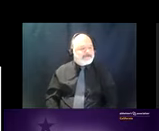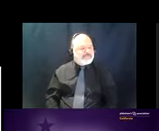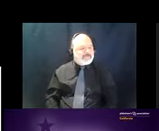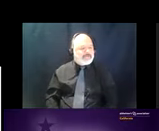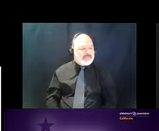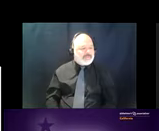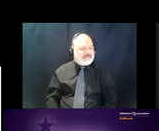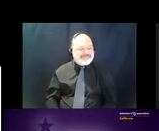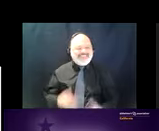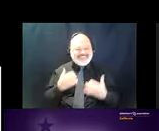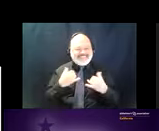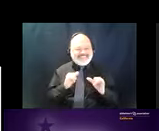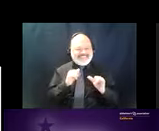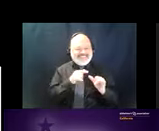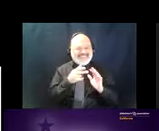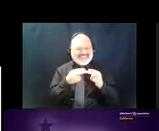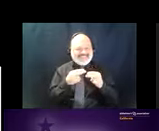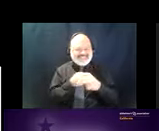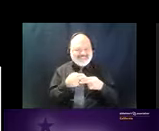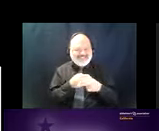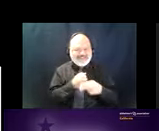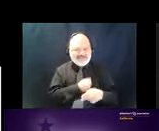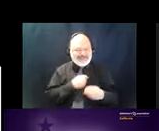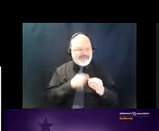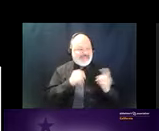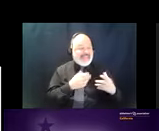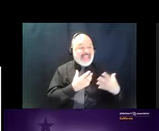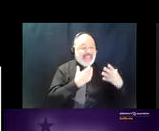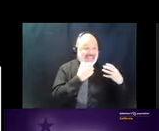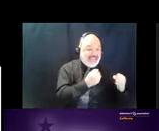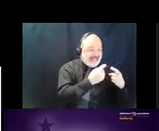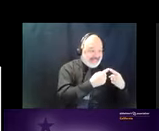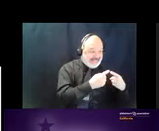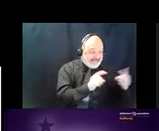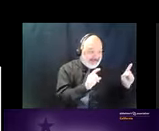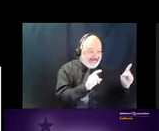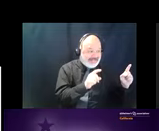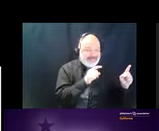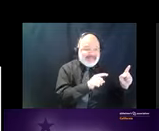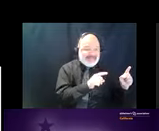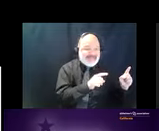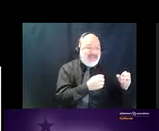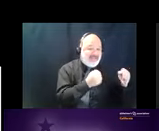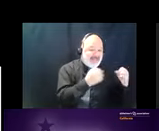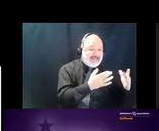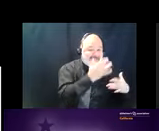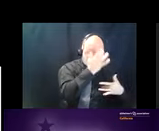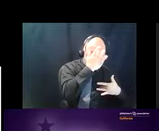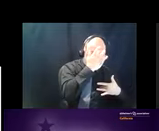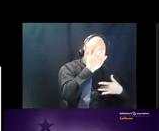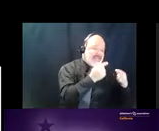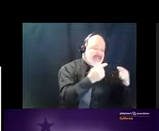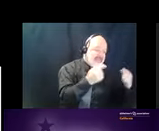I'm still talking on this slide. Sorry about that. So health disparity is a higher burden of illness, injury,